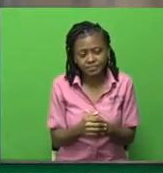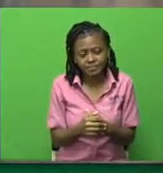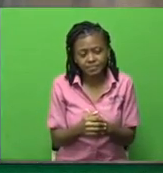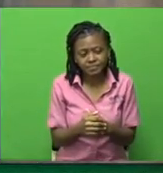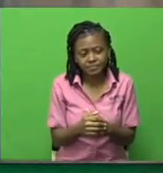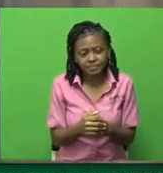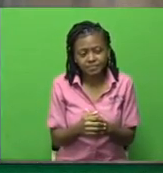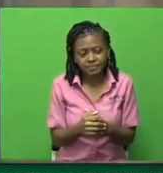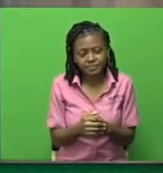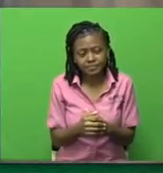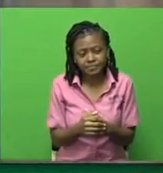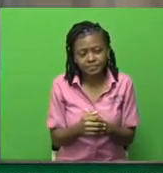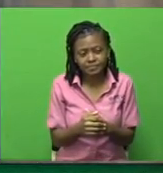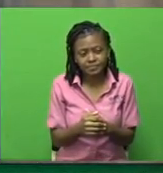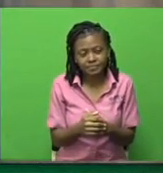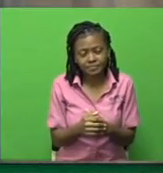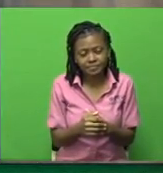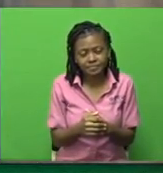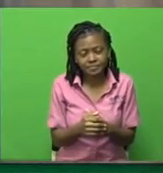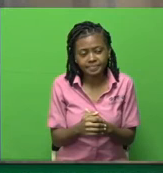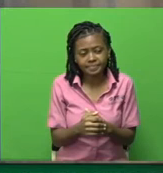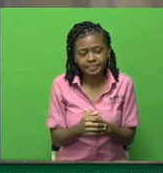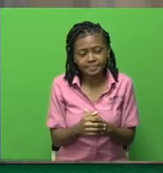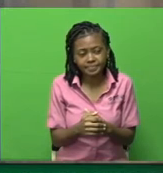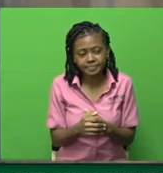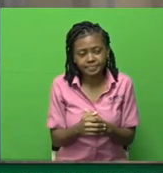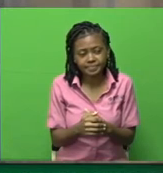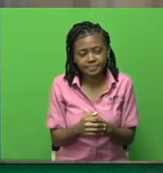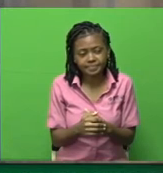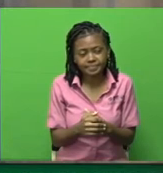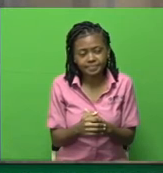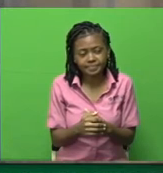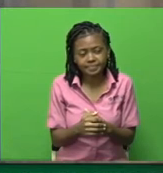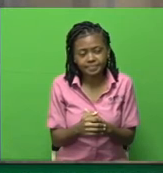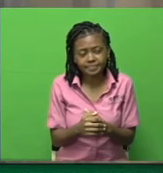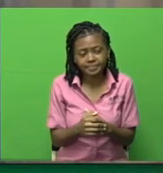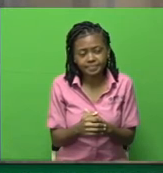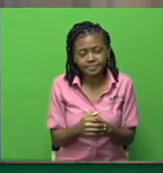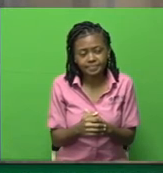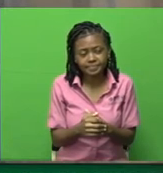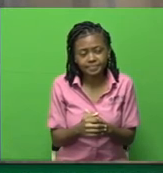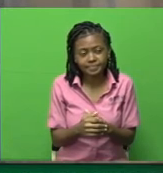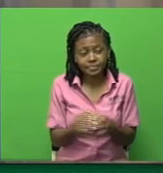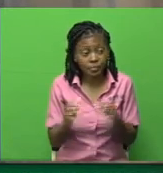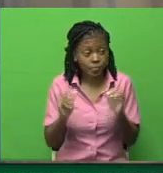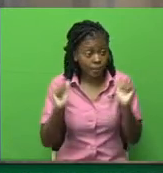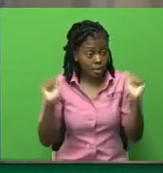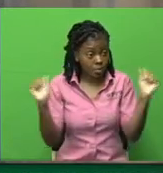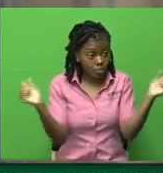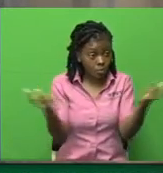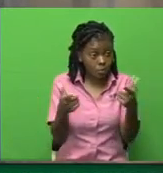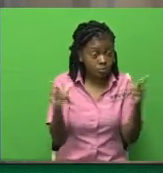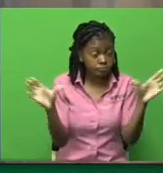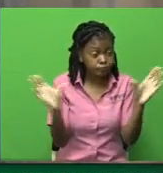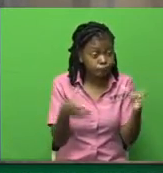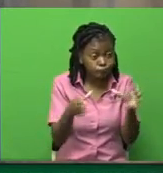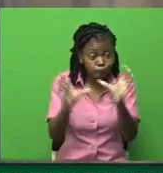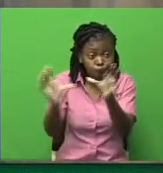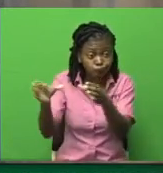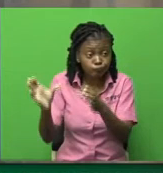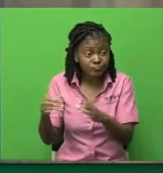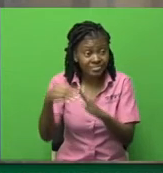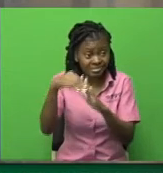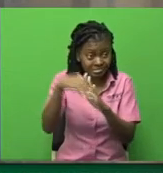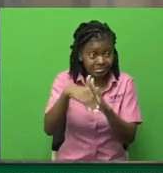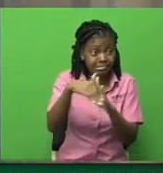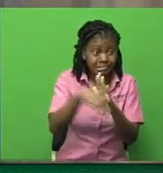now I mentioned before there's declined in every metric and this is uh especially so in the energy